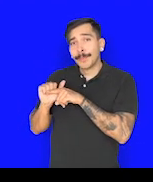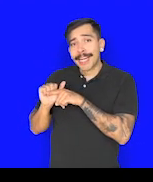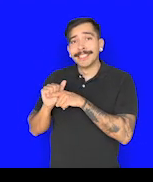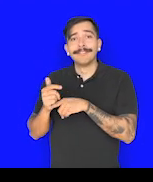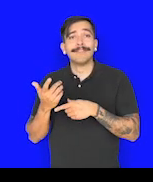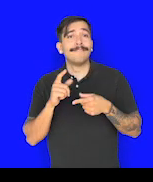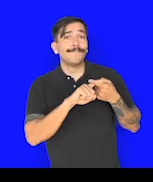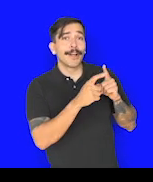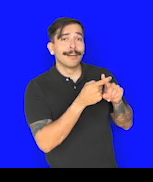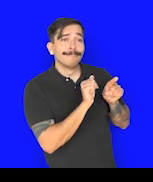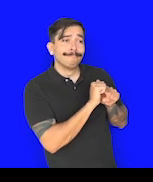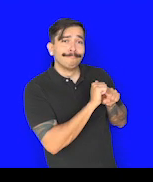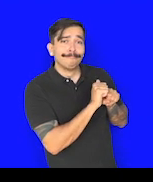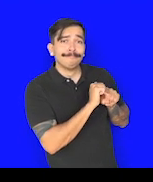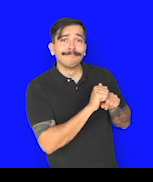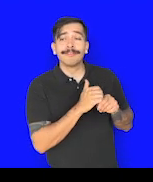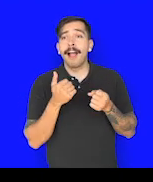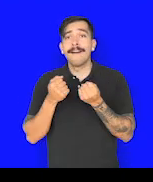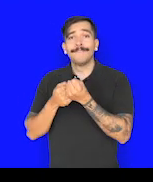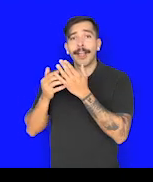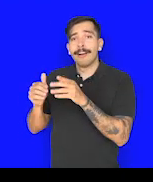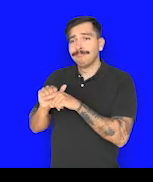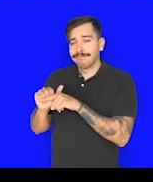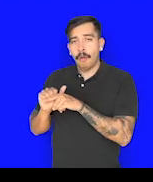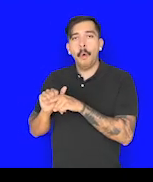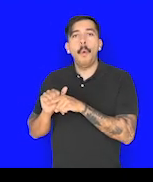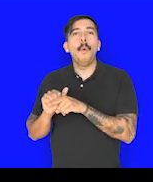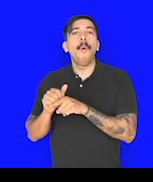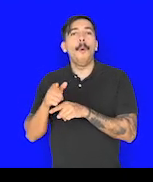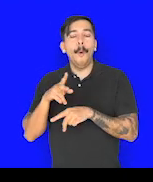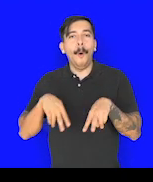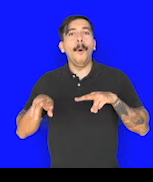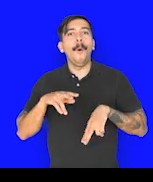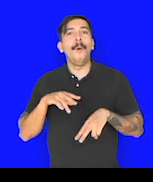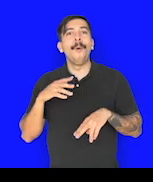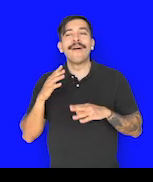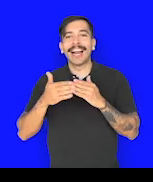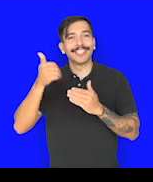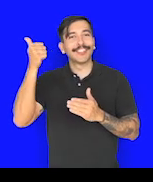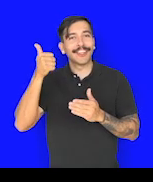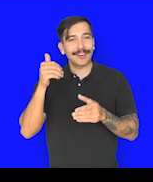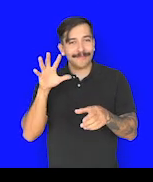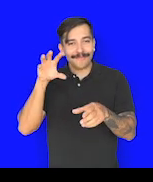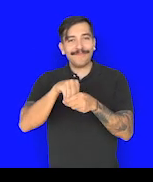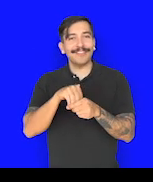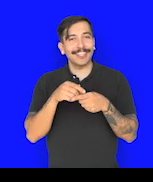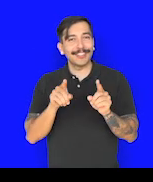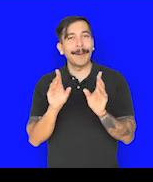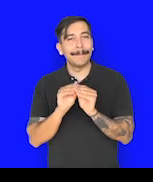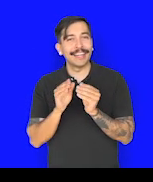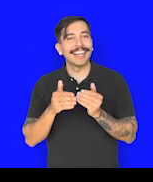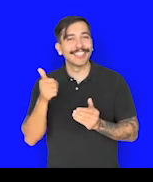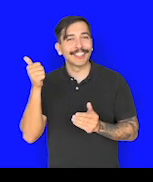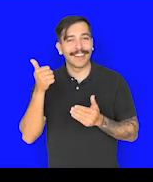member, friend, or advocate, you will find it easier to participate during the meeting.